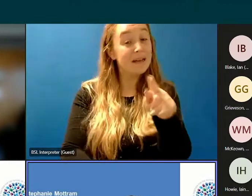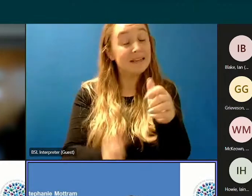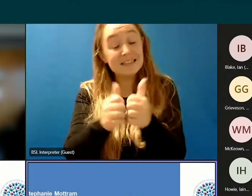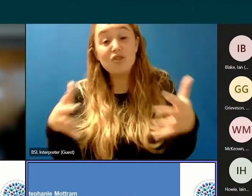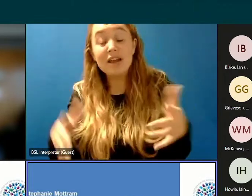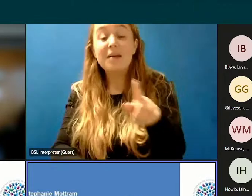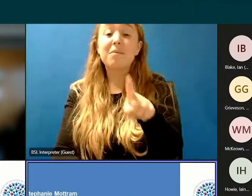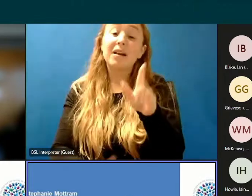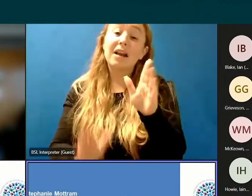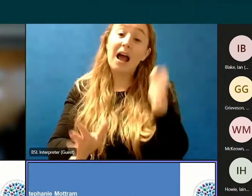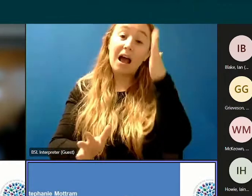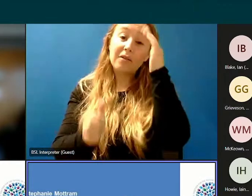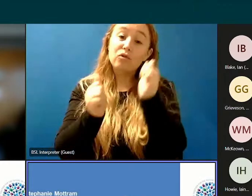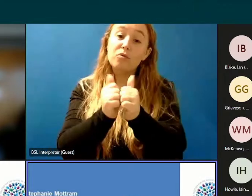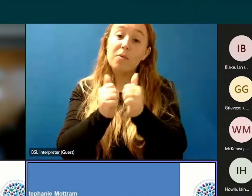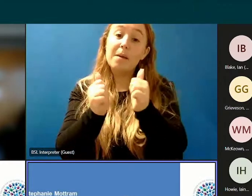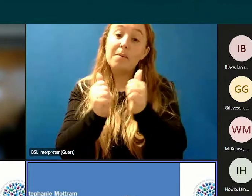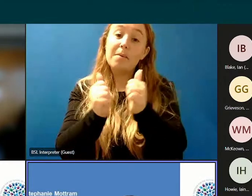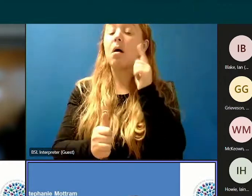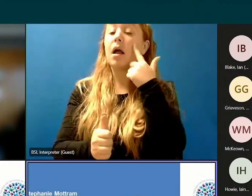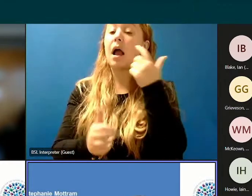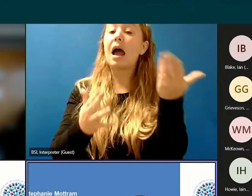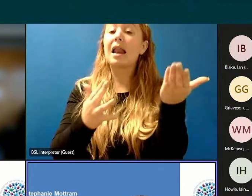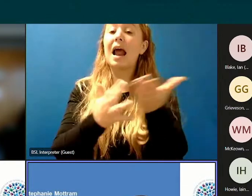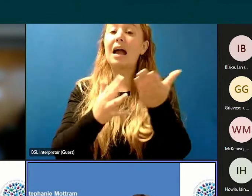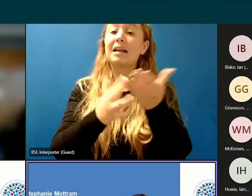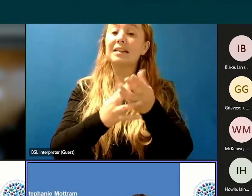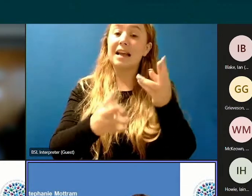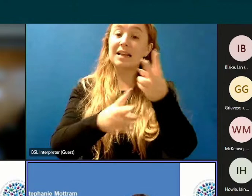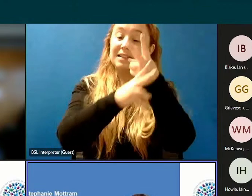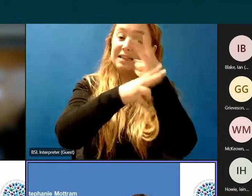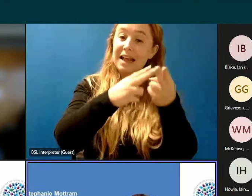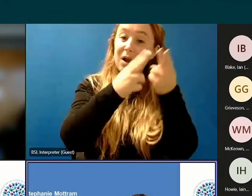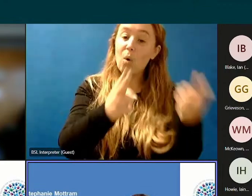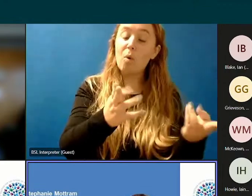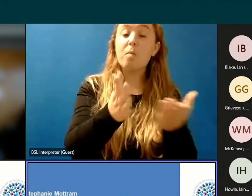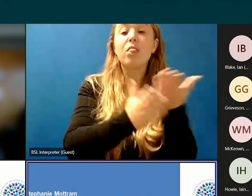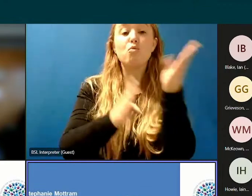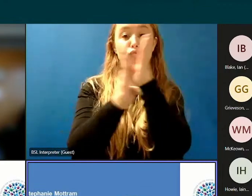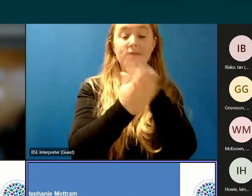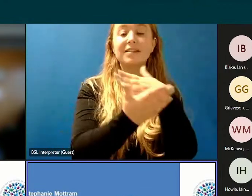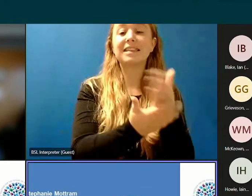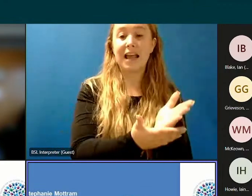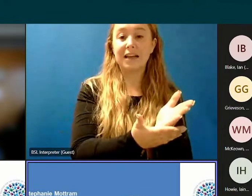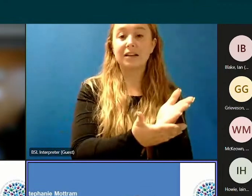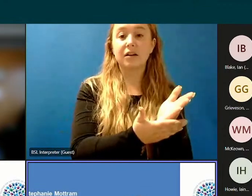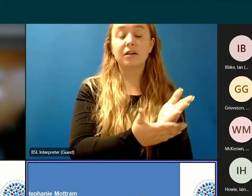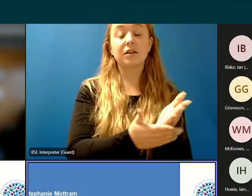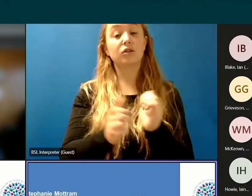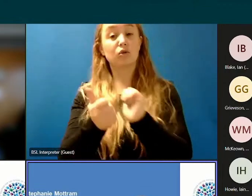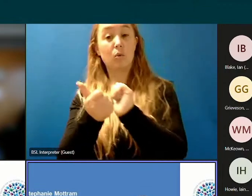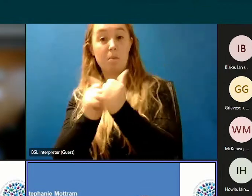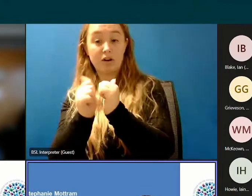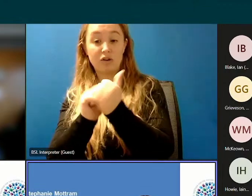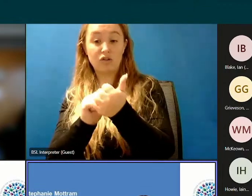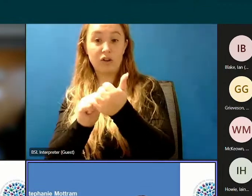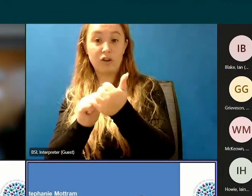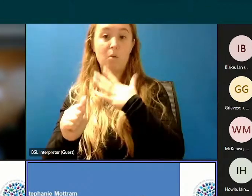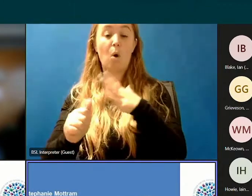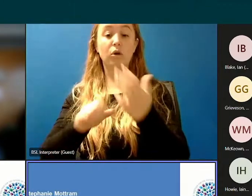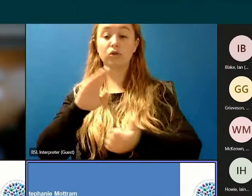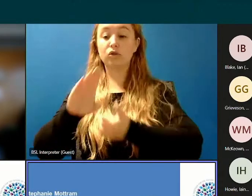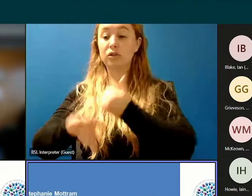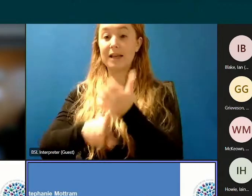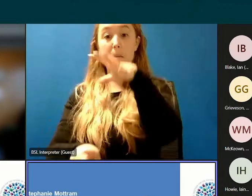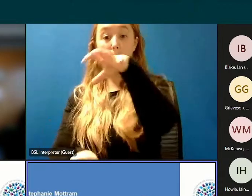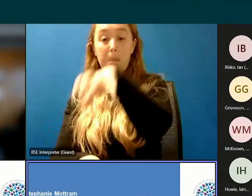that people also can access care homes on a private basis. So whereby the partnership would be looking to place people in a care home setting,